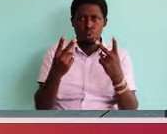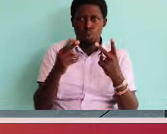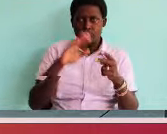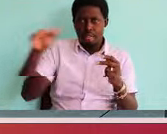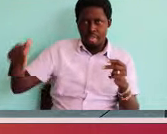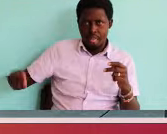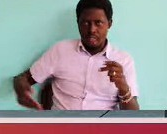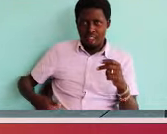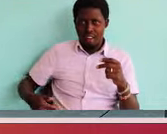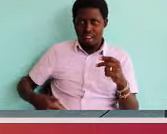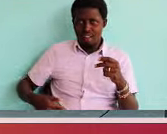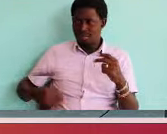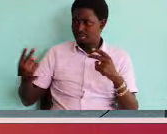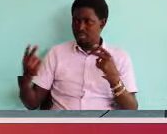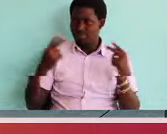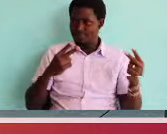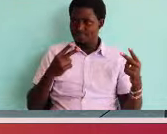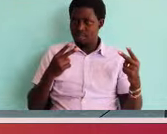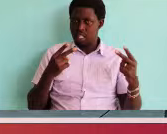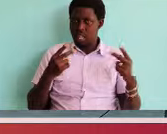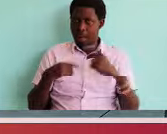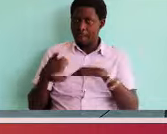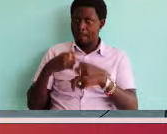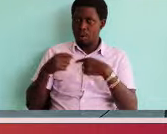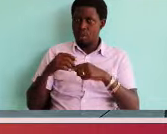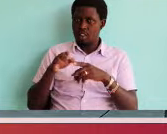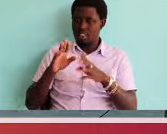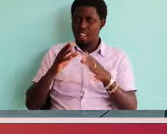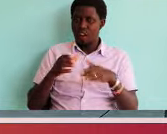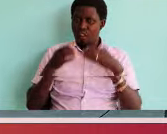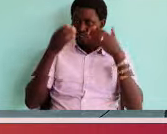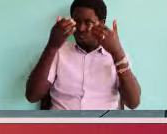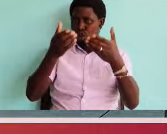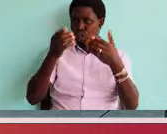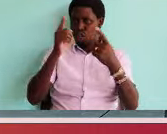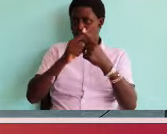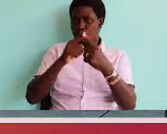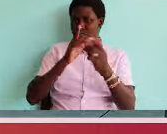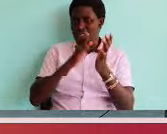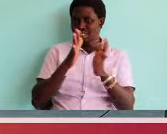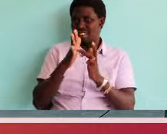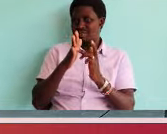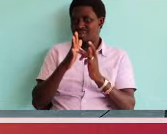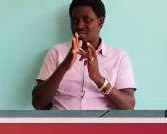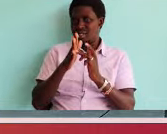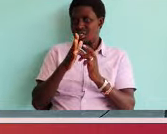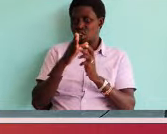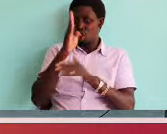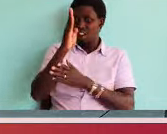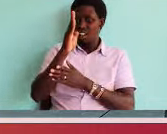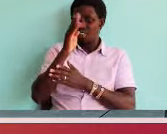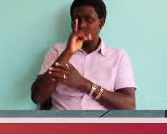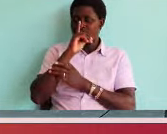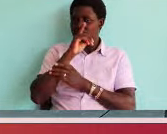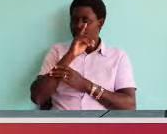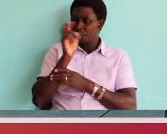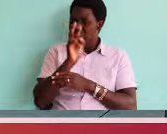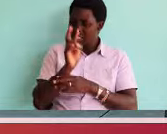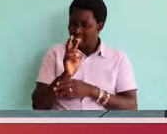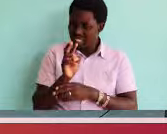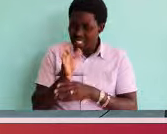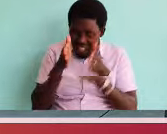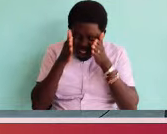men brought their offering before the Lord. There seems to be an